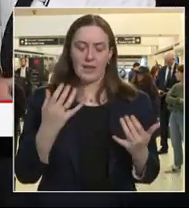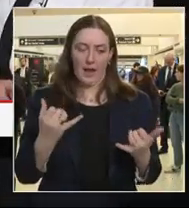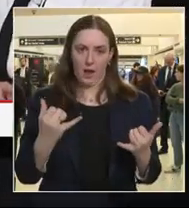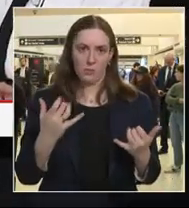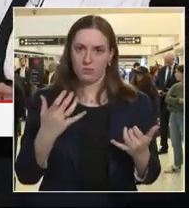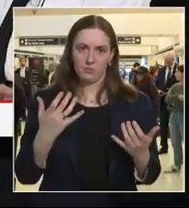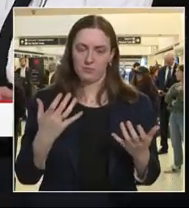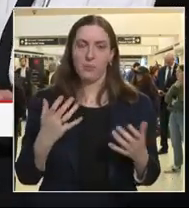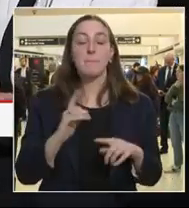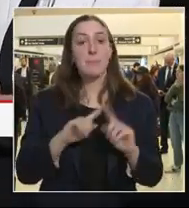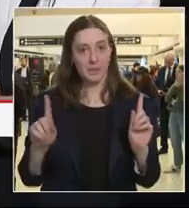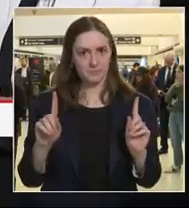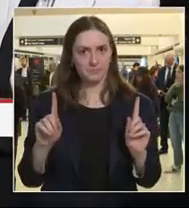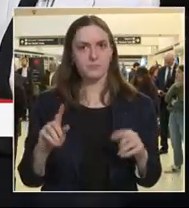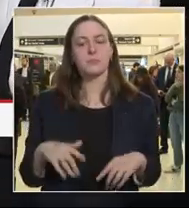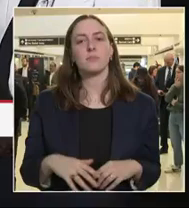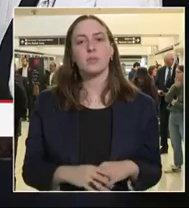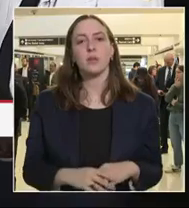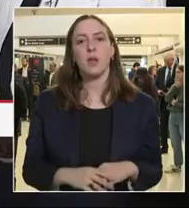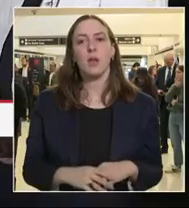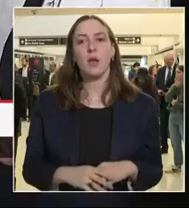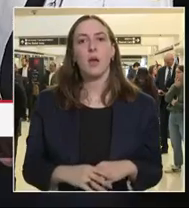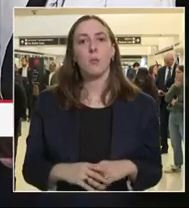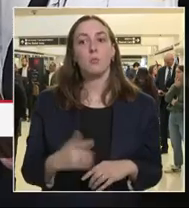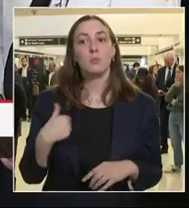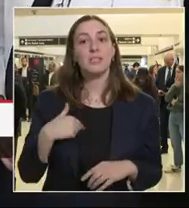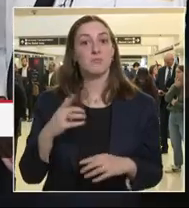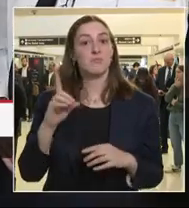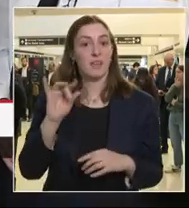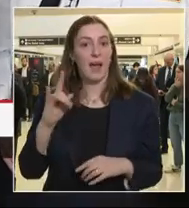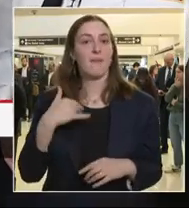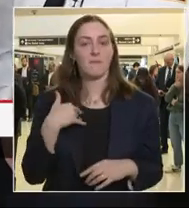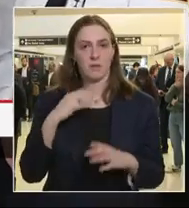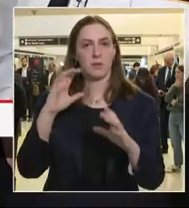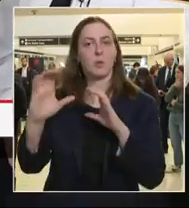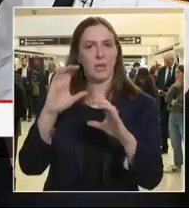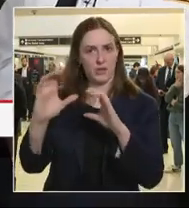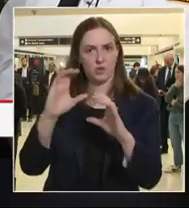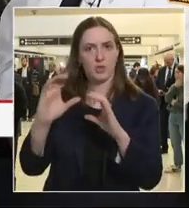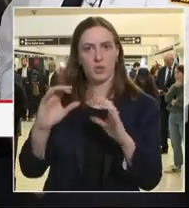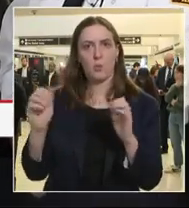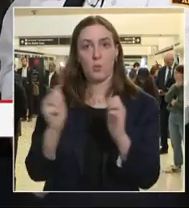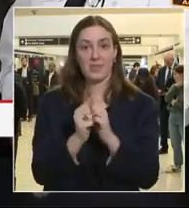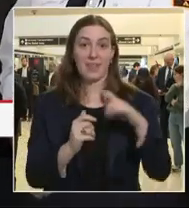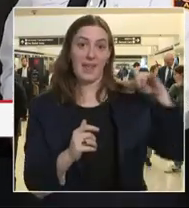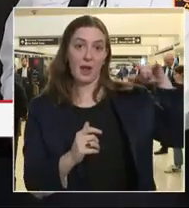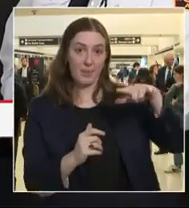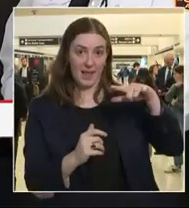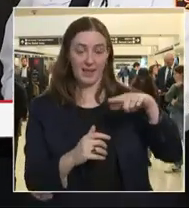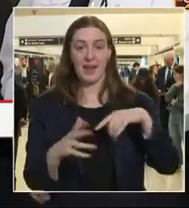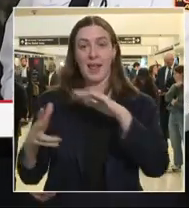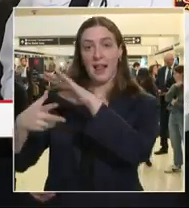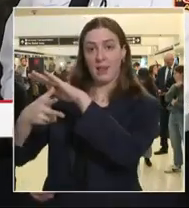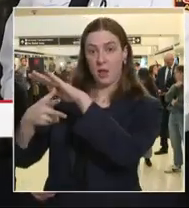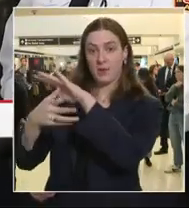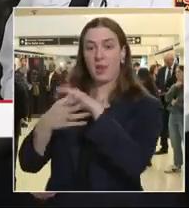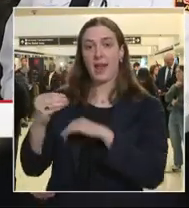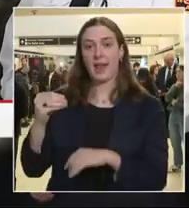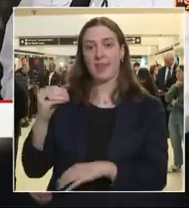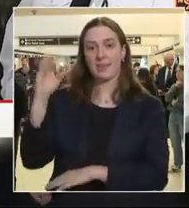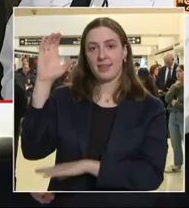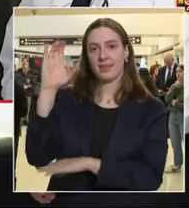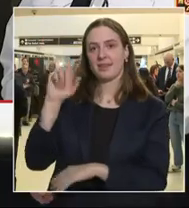but I will say this: there was communication. It was, I would